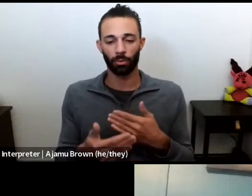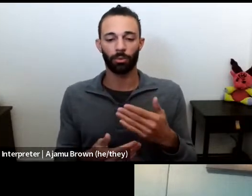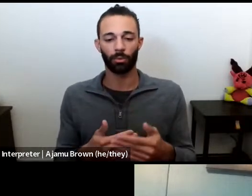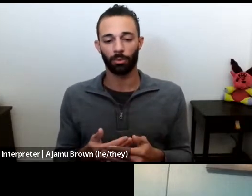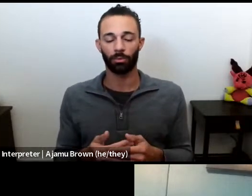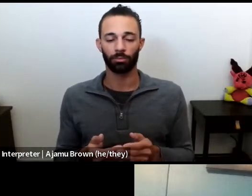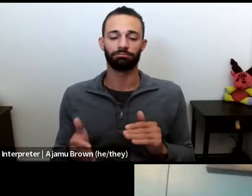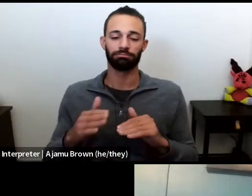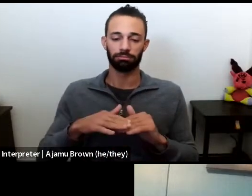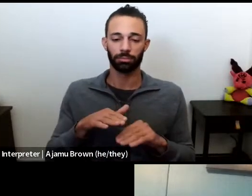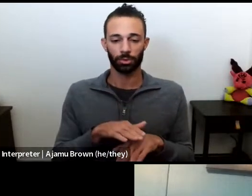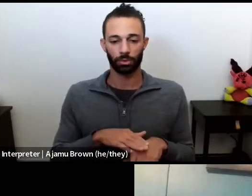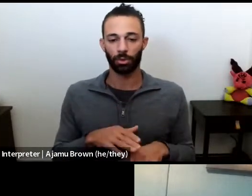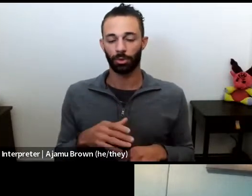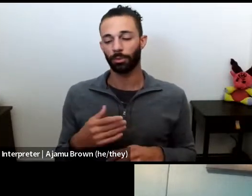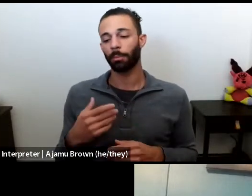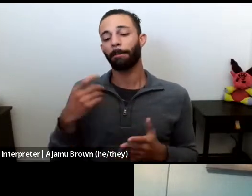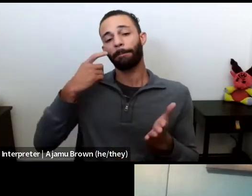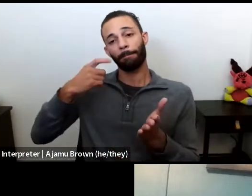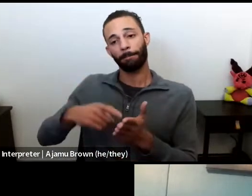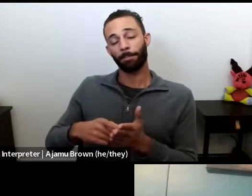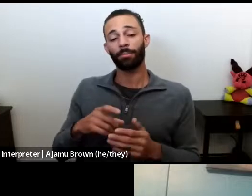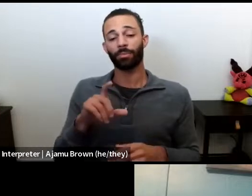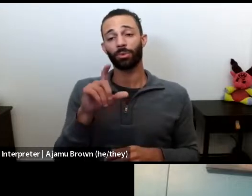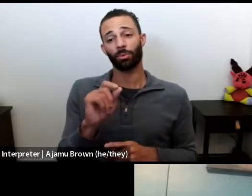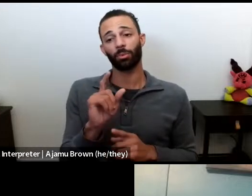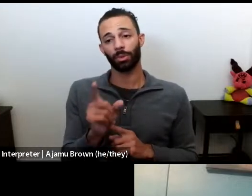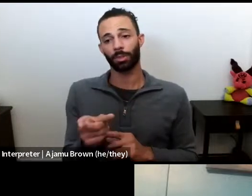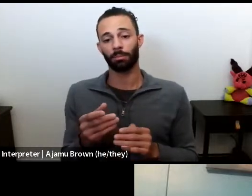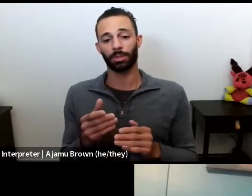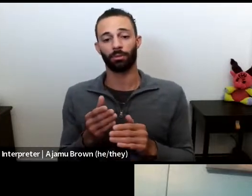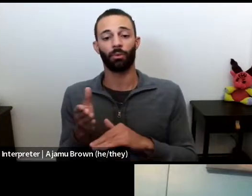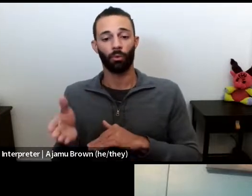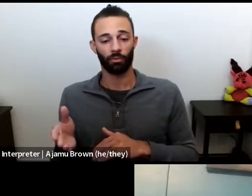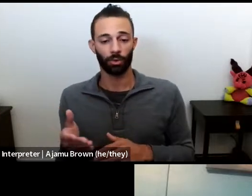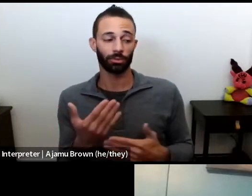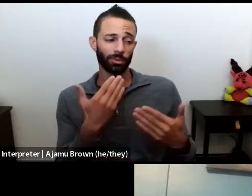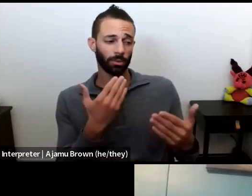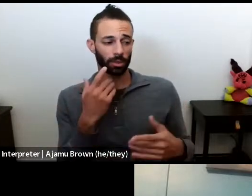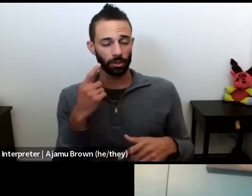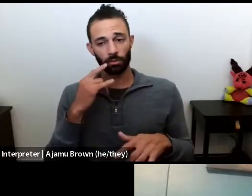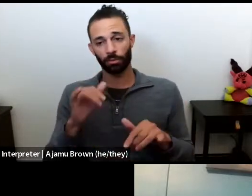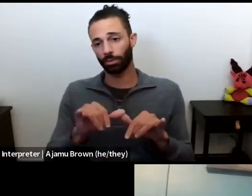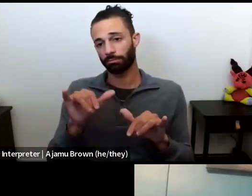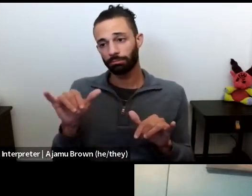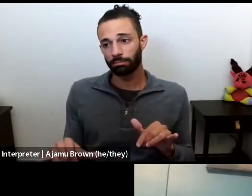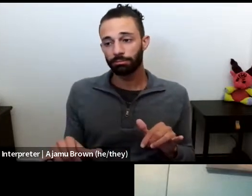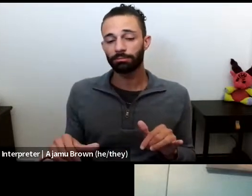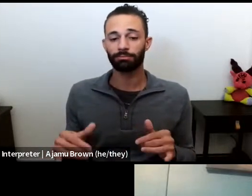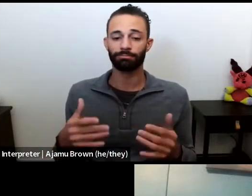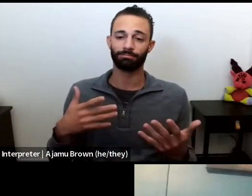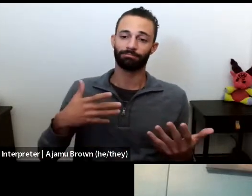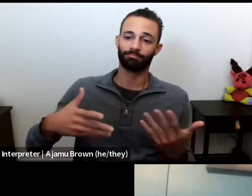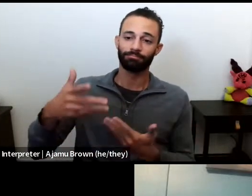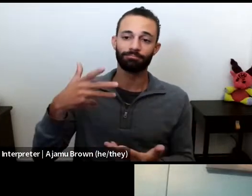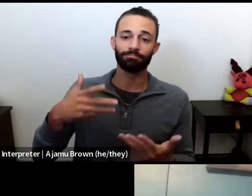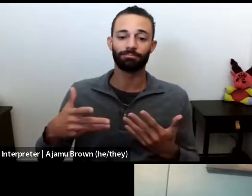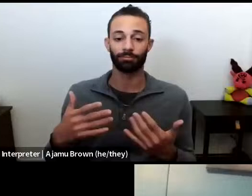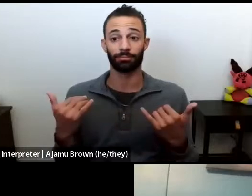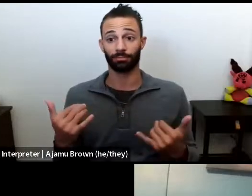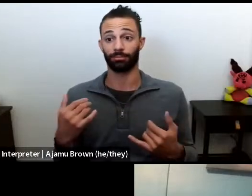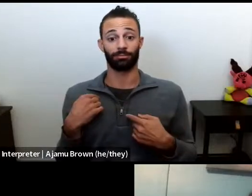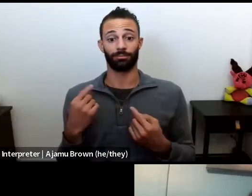acknowledge that we're 20 minutes over time. So I appreciate folks for like sticking around with us, hanging out. This has